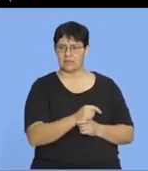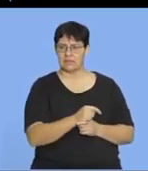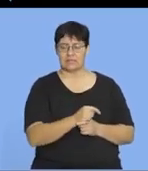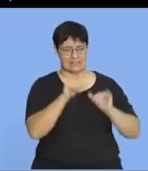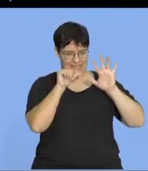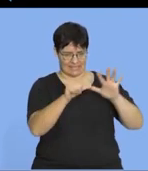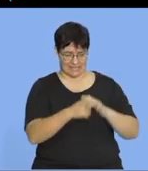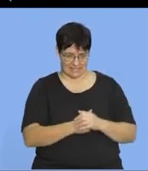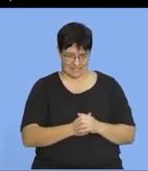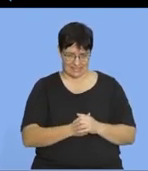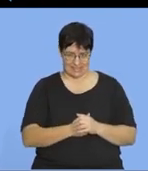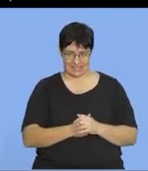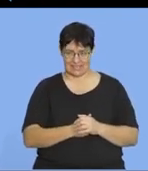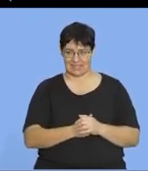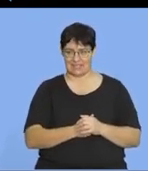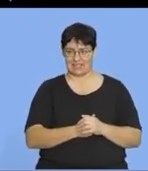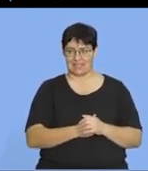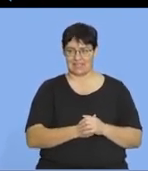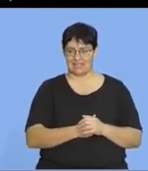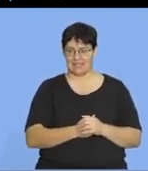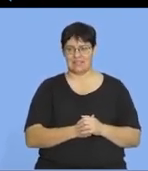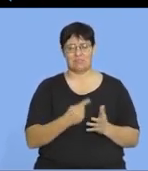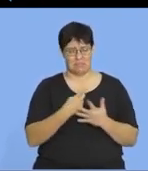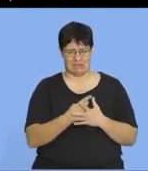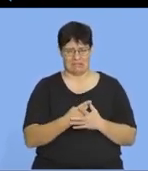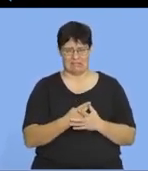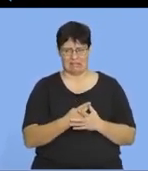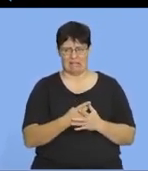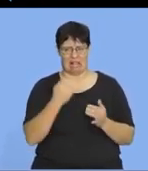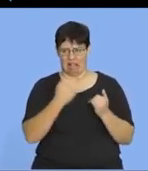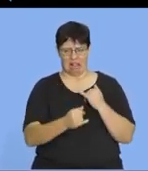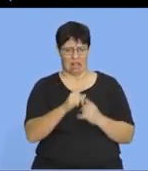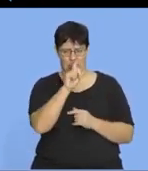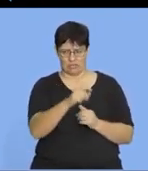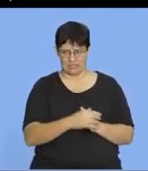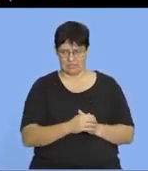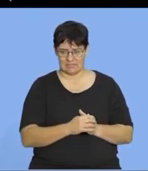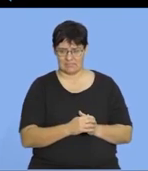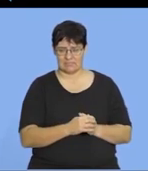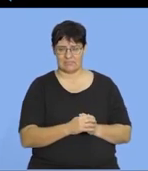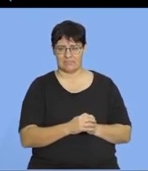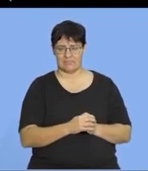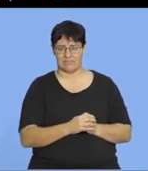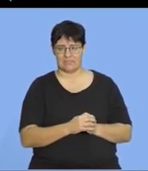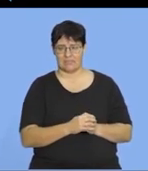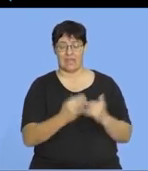the Earth. There we go. That would just make a very silly question.